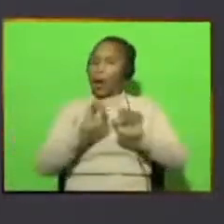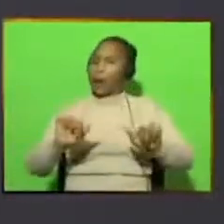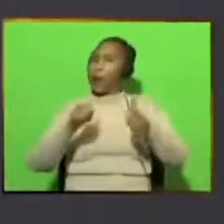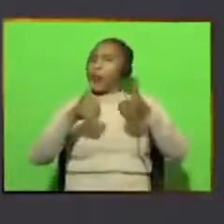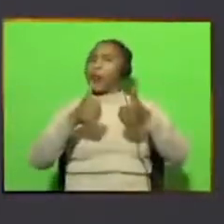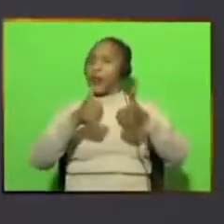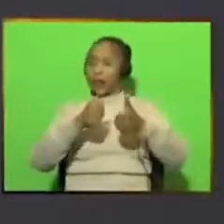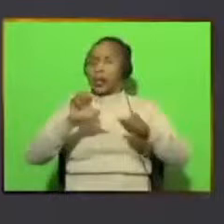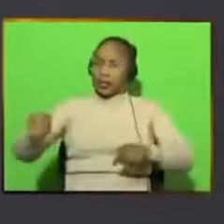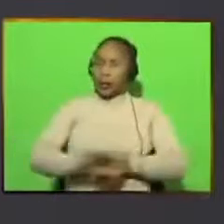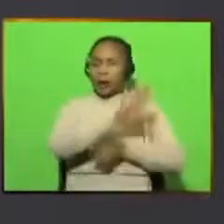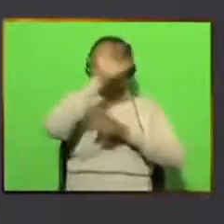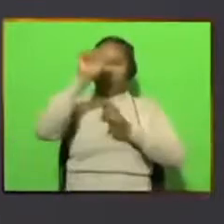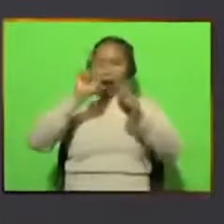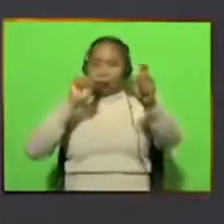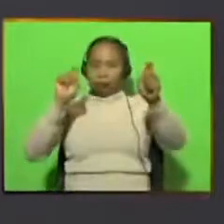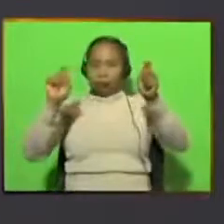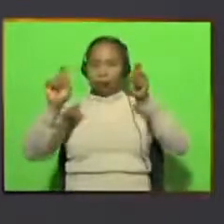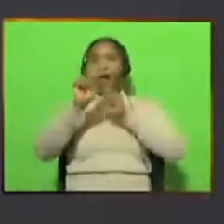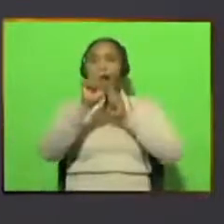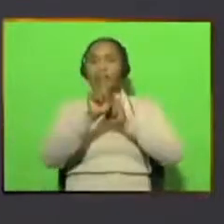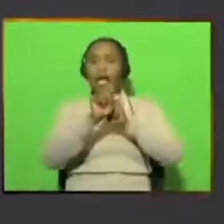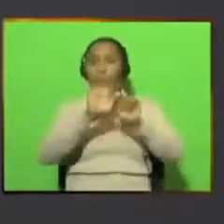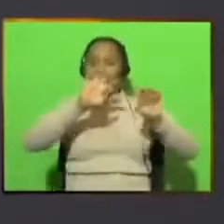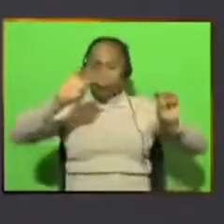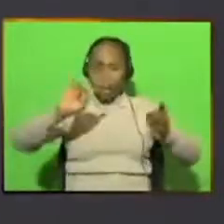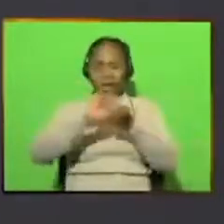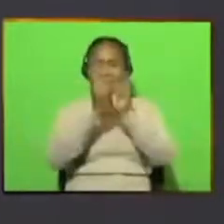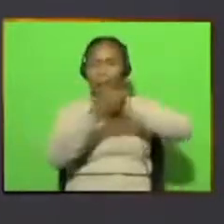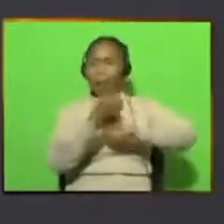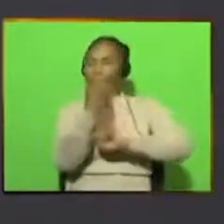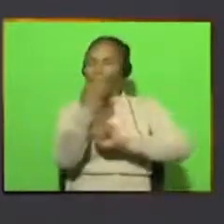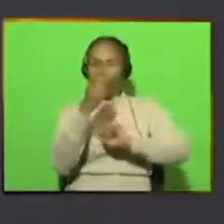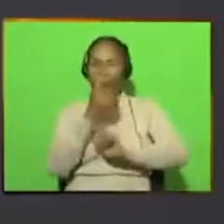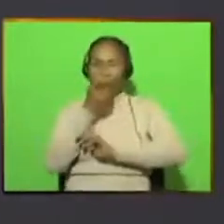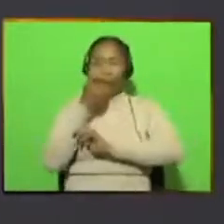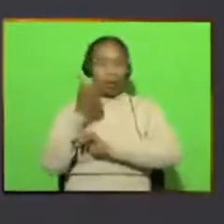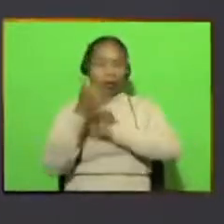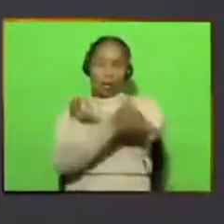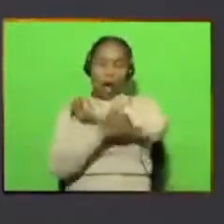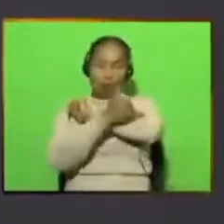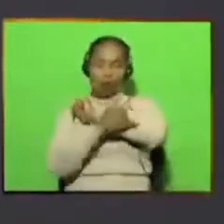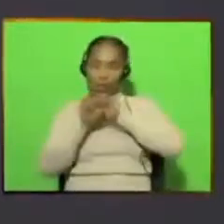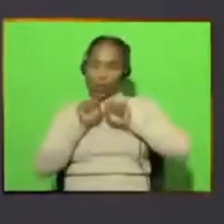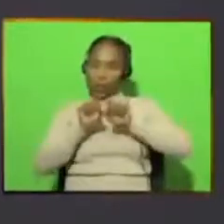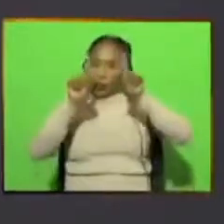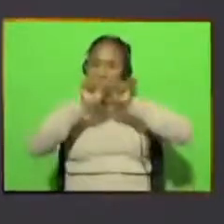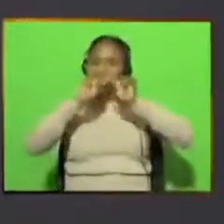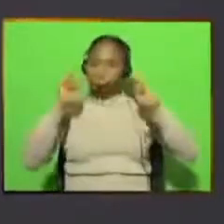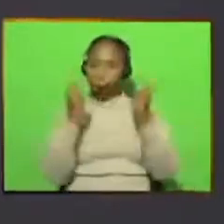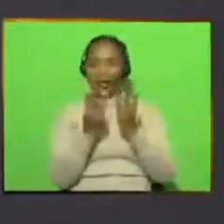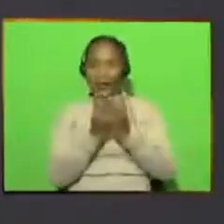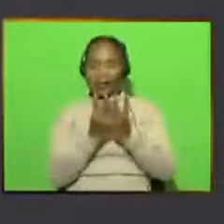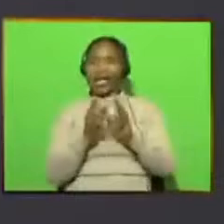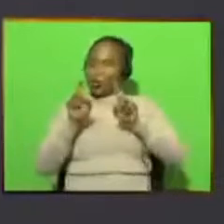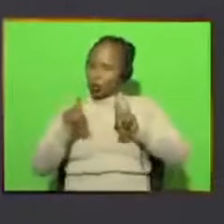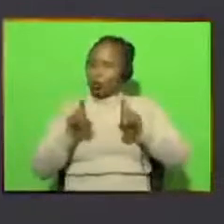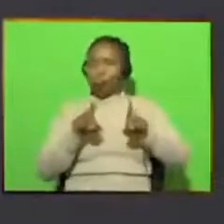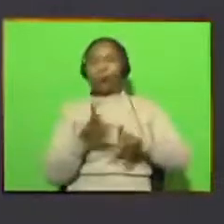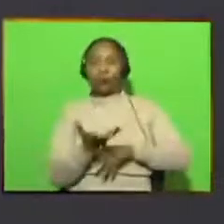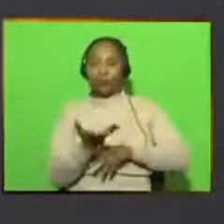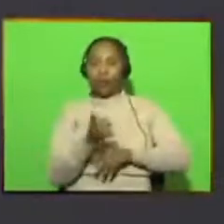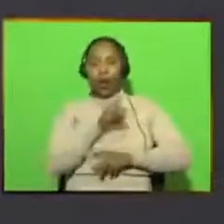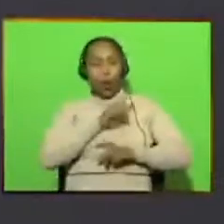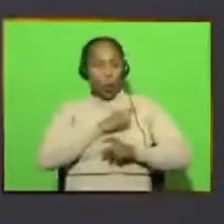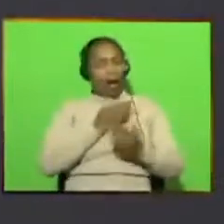Africa will turn out to be one of the best countries in the world. It should be, because we have the